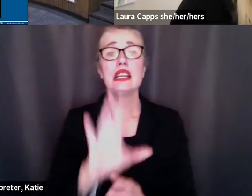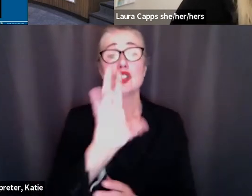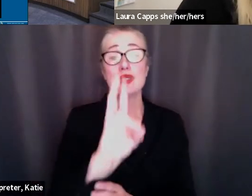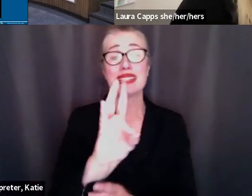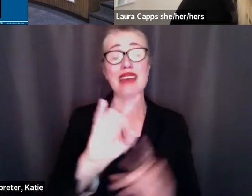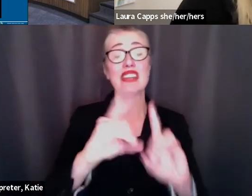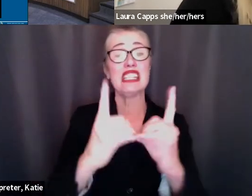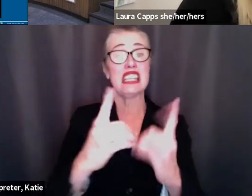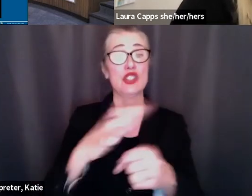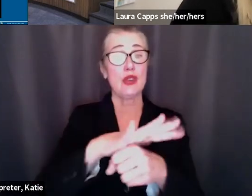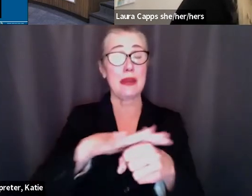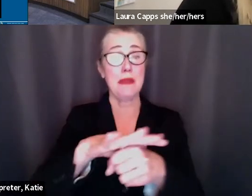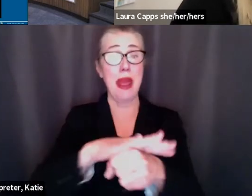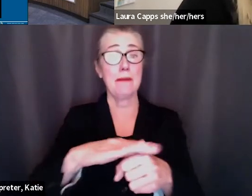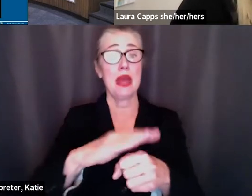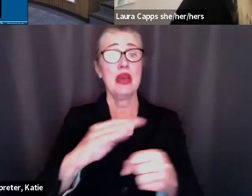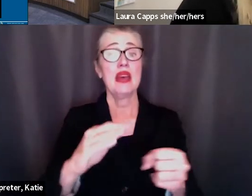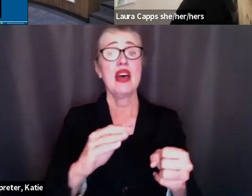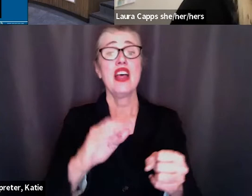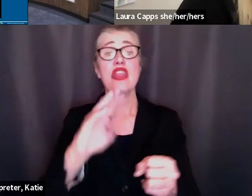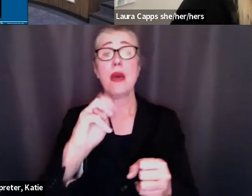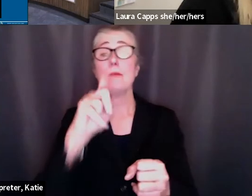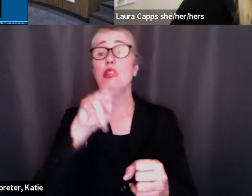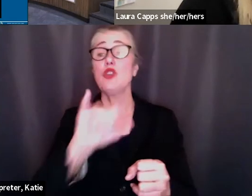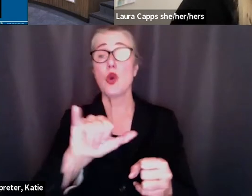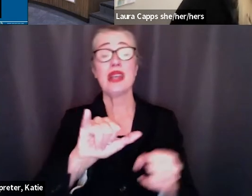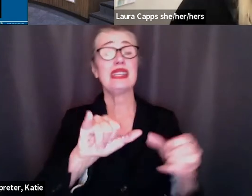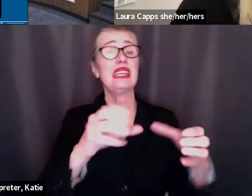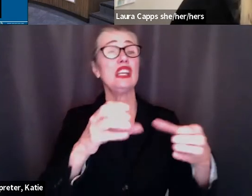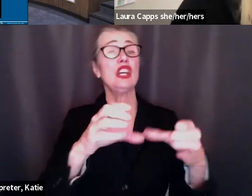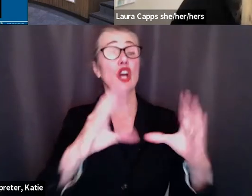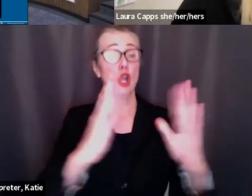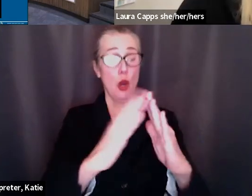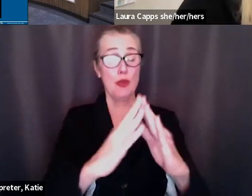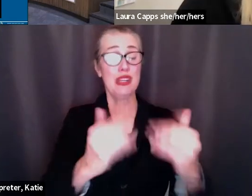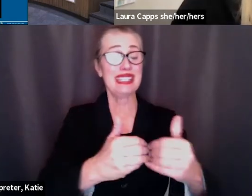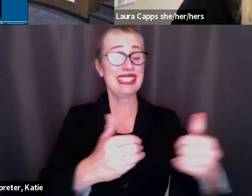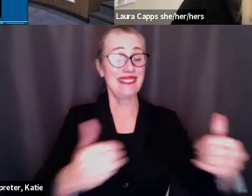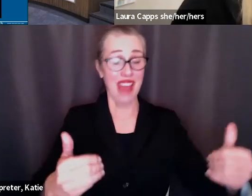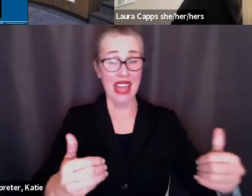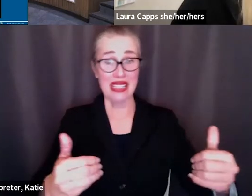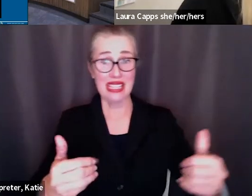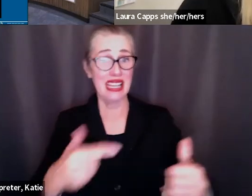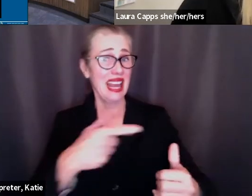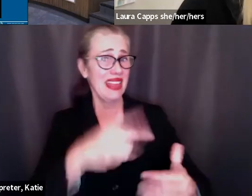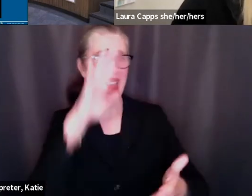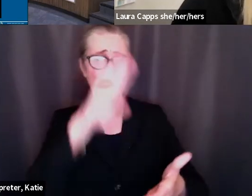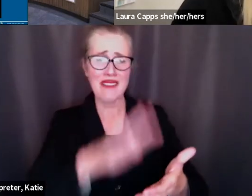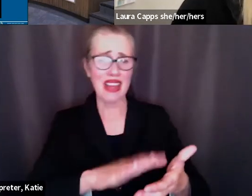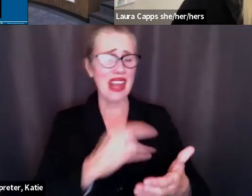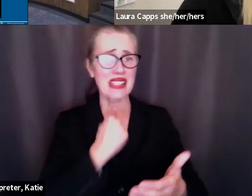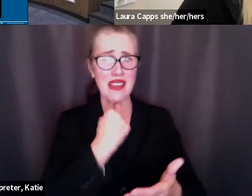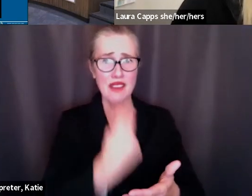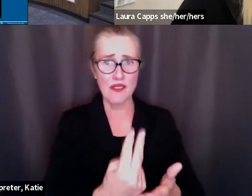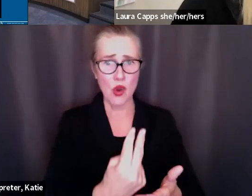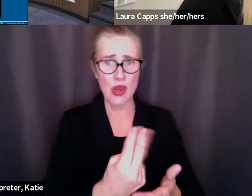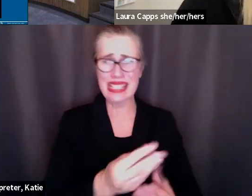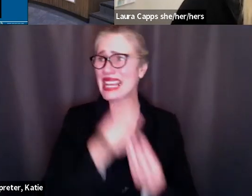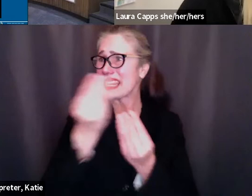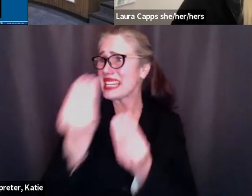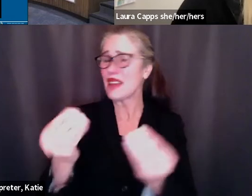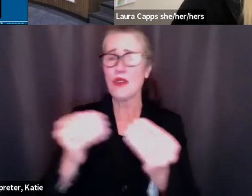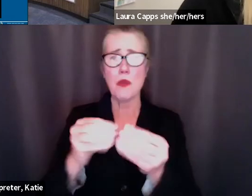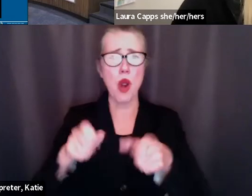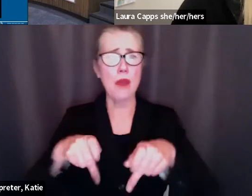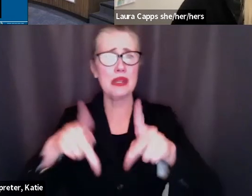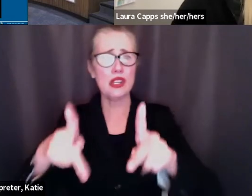maps divide minority communities in favor of affluent ones this creates less of a voice for minorities and unfairly gives more seats to affluent ones